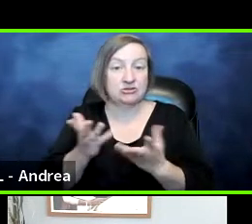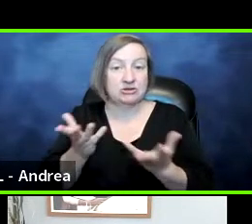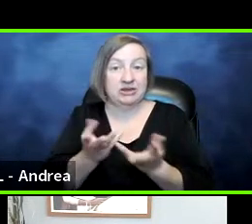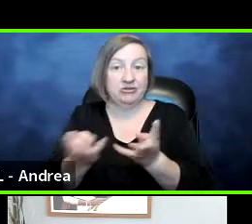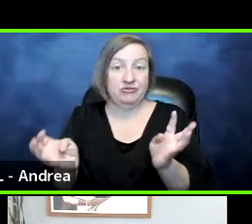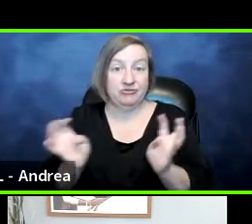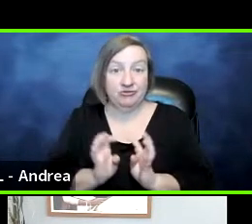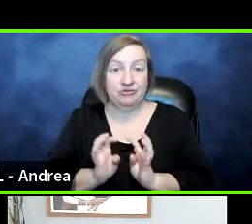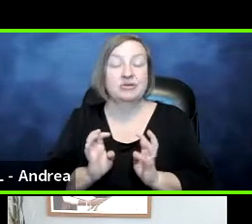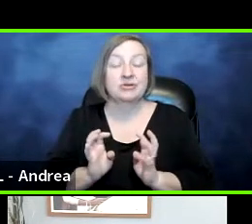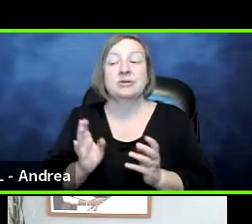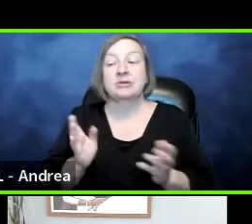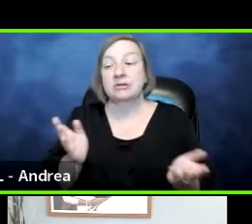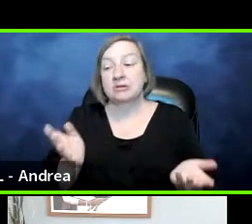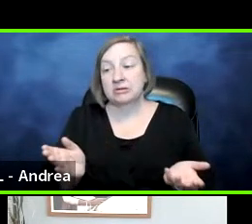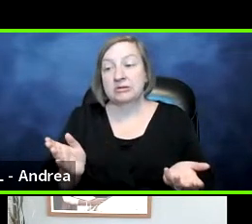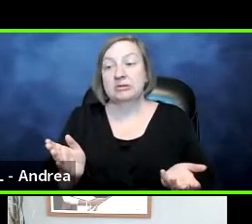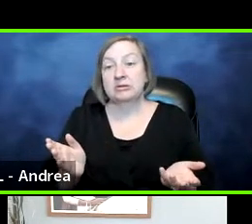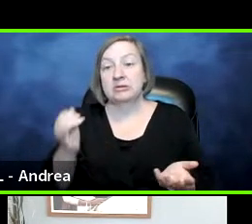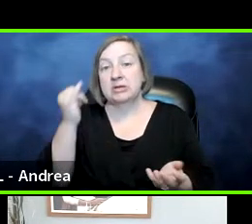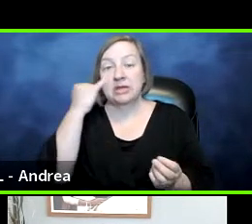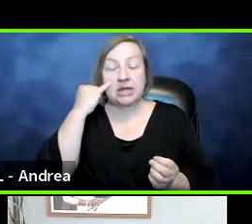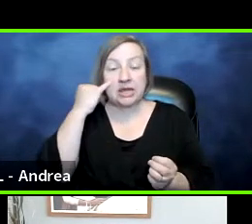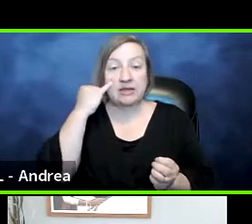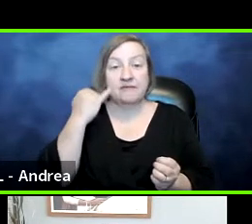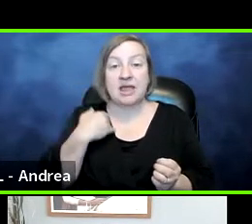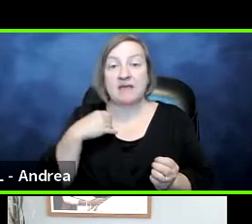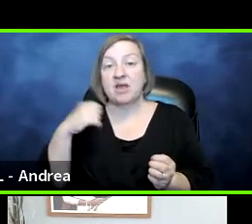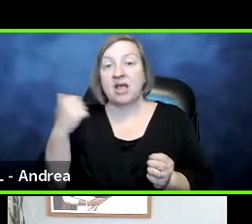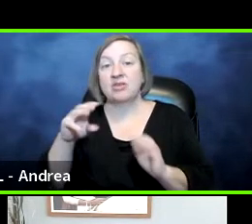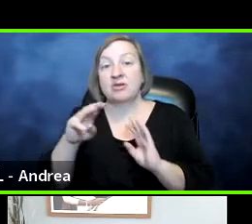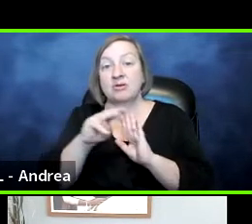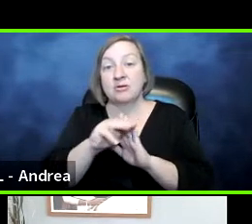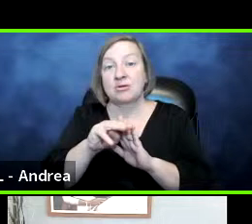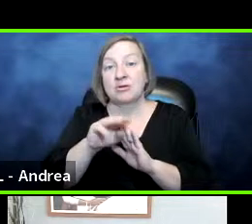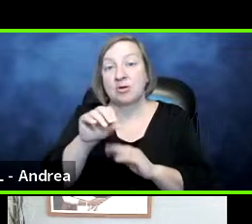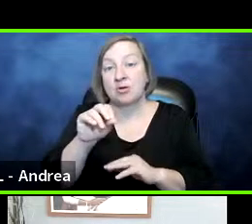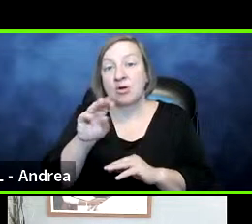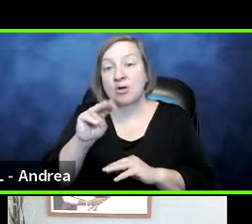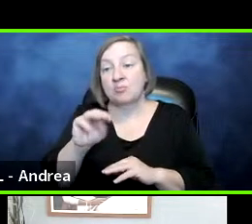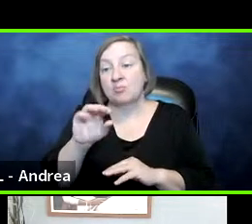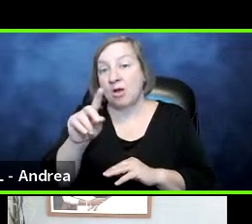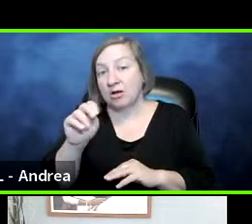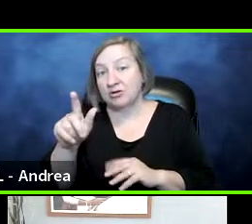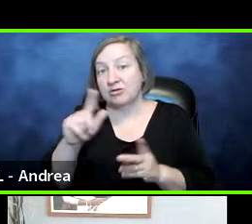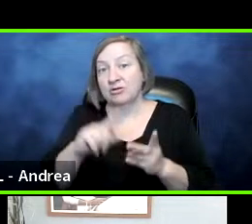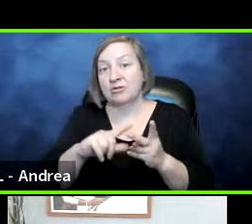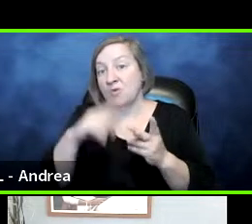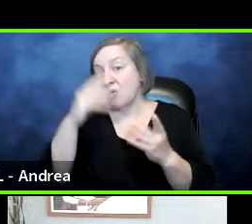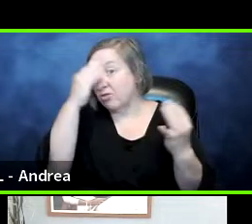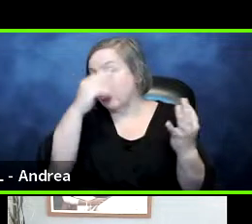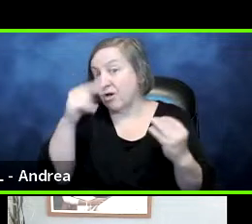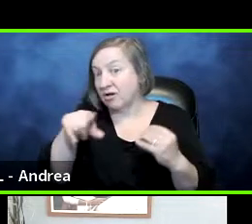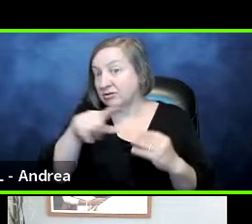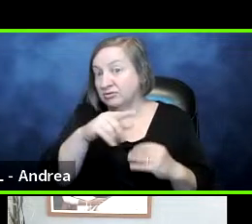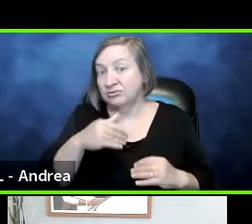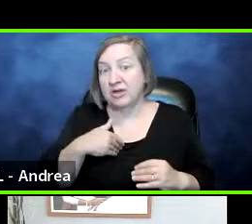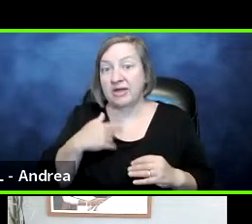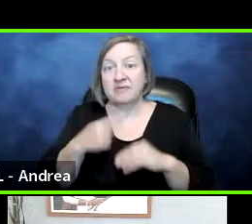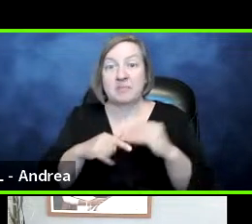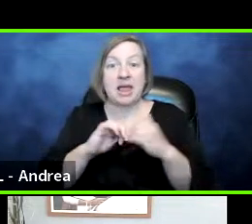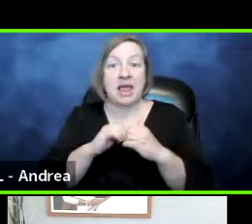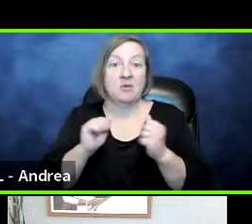is if there are additional models or thoughts that you all have relative to how we can